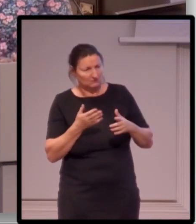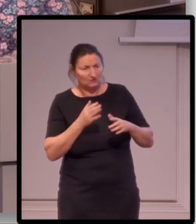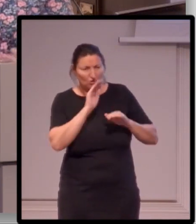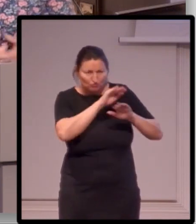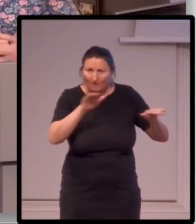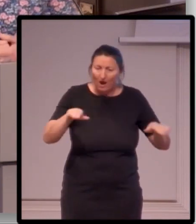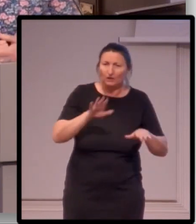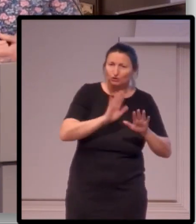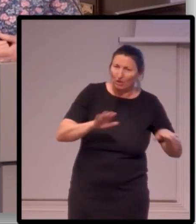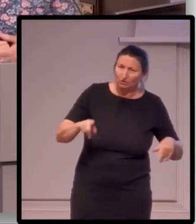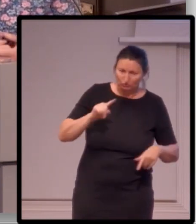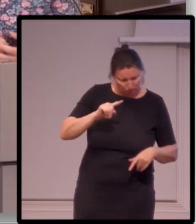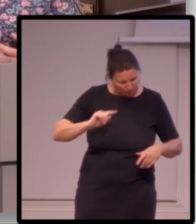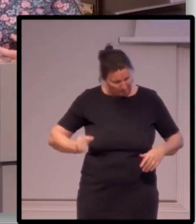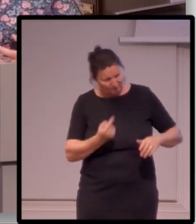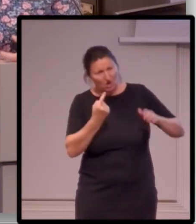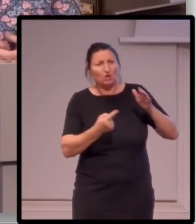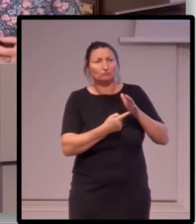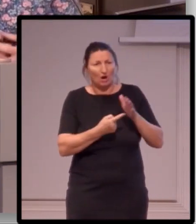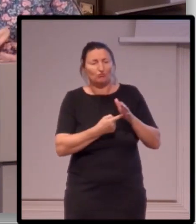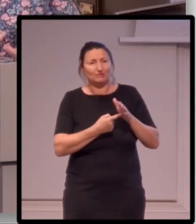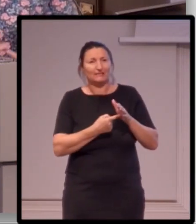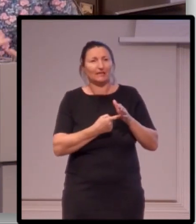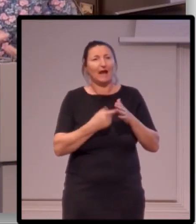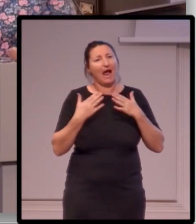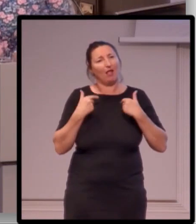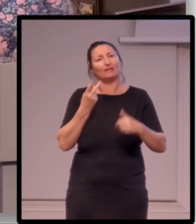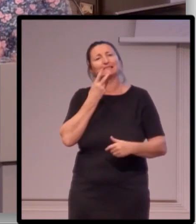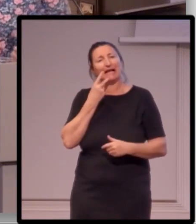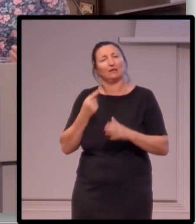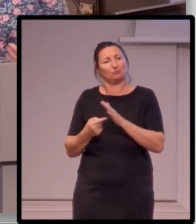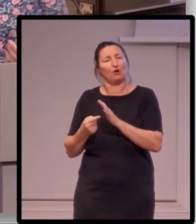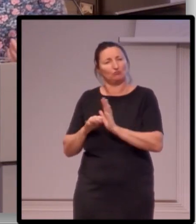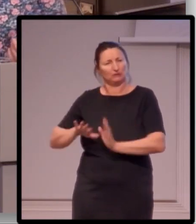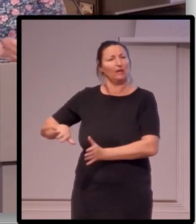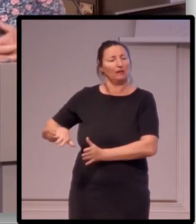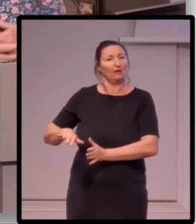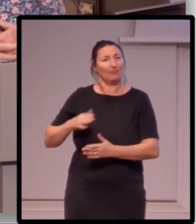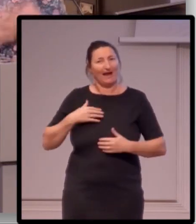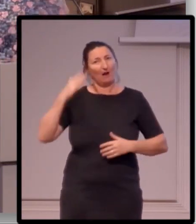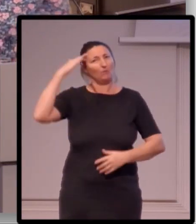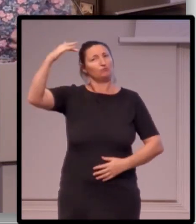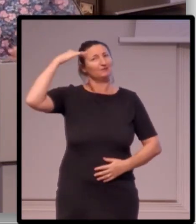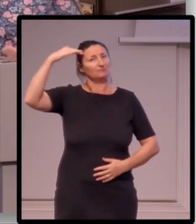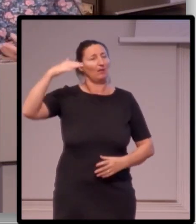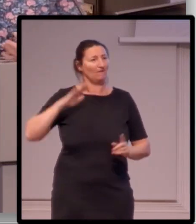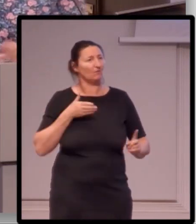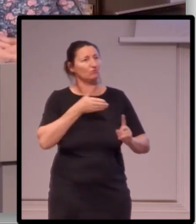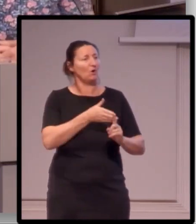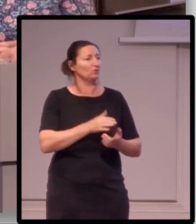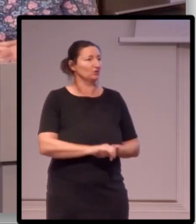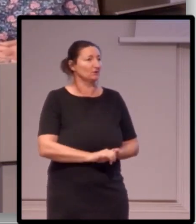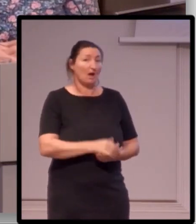people first, their healthcare experience second. And that's one of the kind of like principles of our approach. So I'm here today to represent